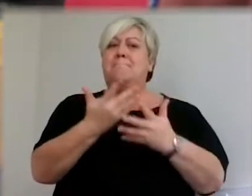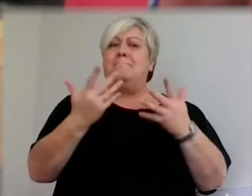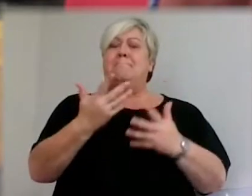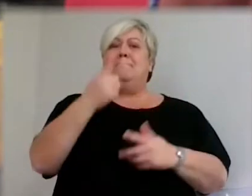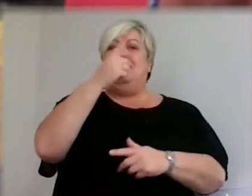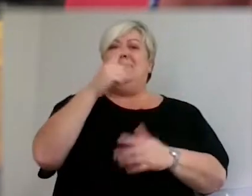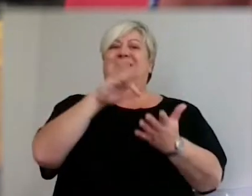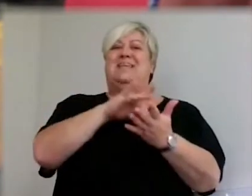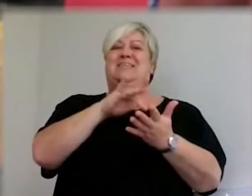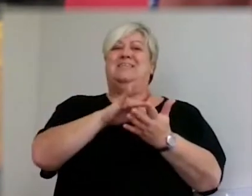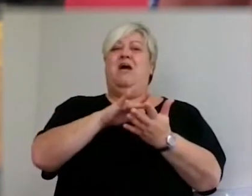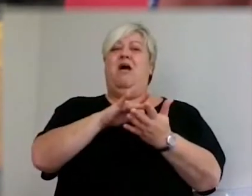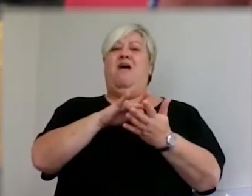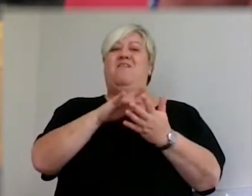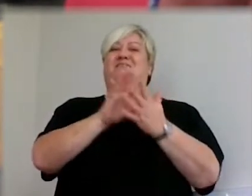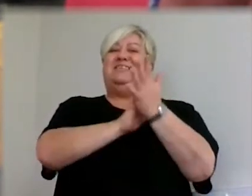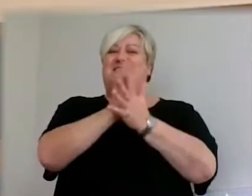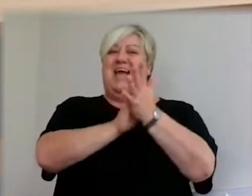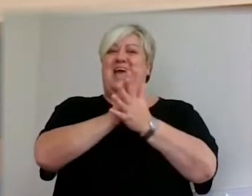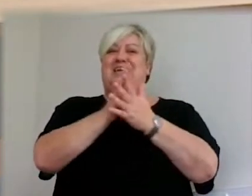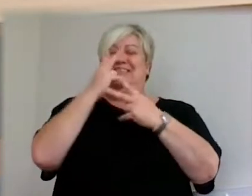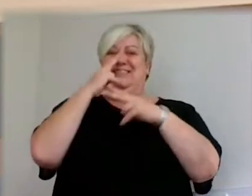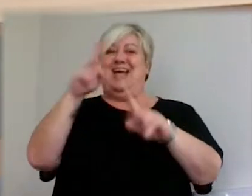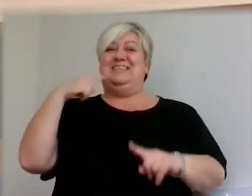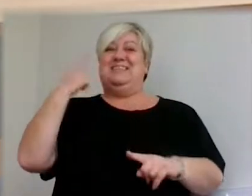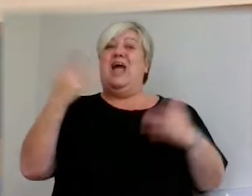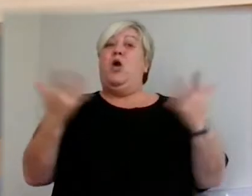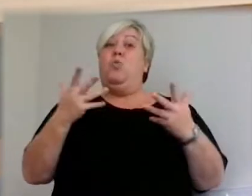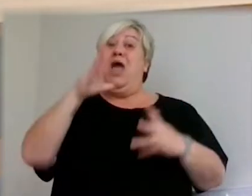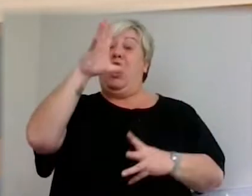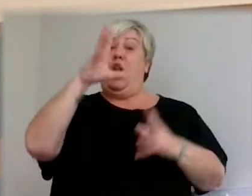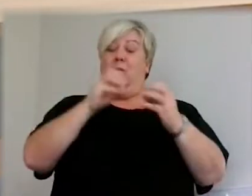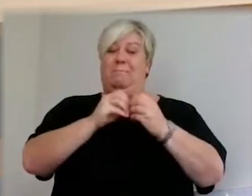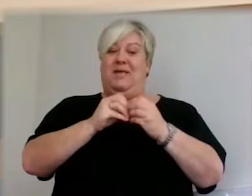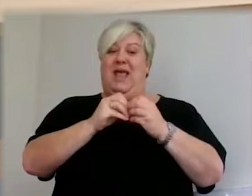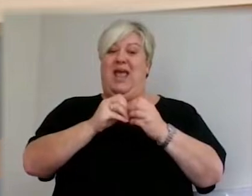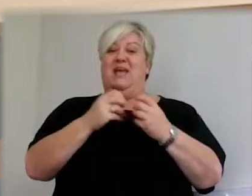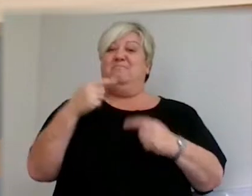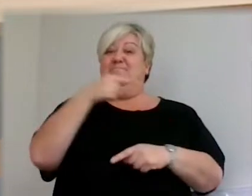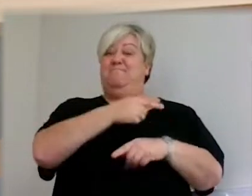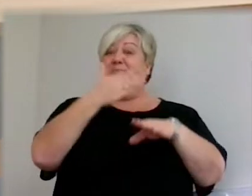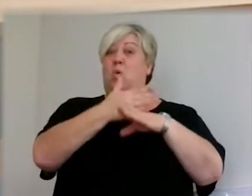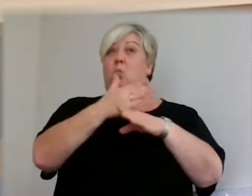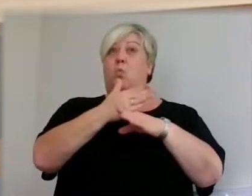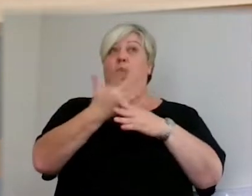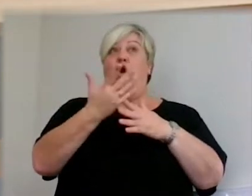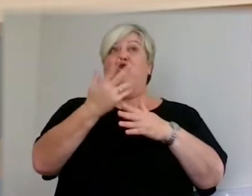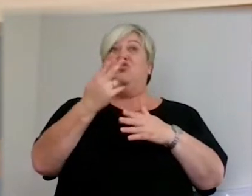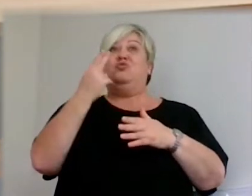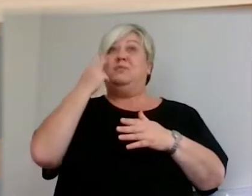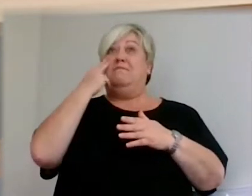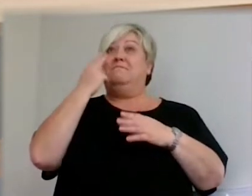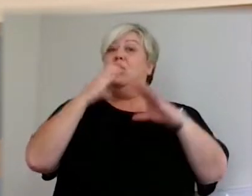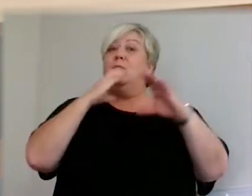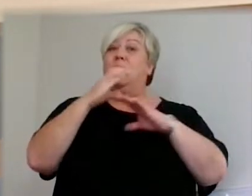Colwyn Bay as a communication support worker. I will work alongside deaf individuals with